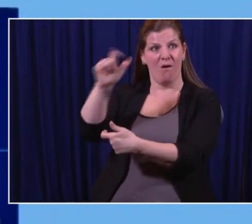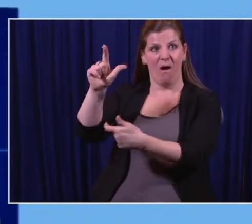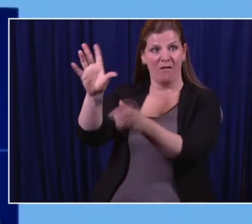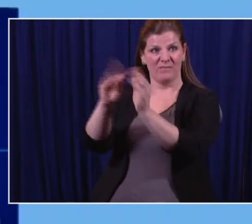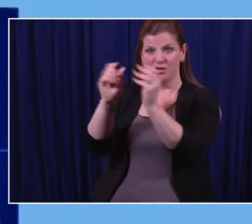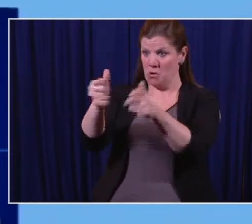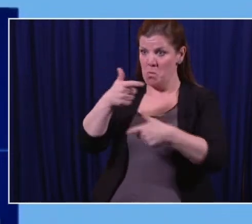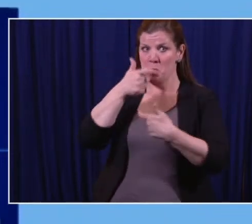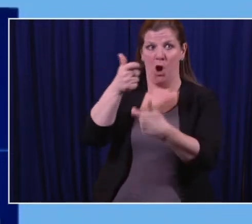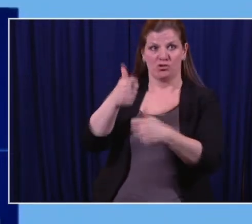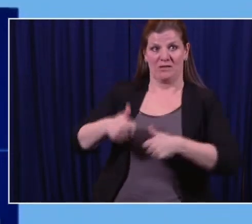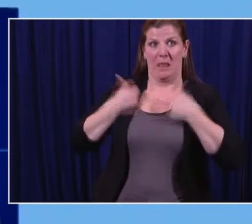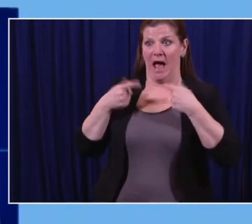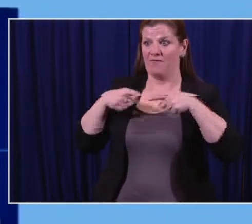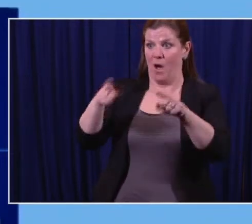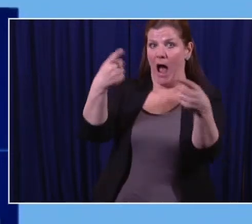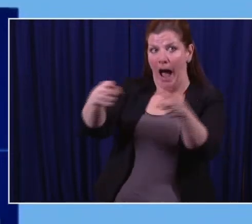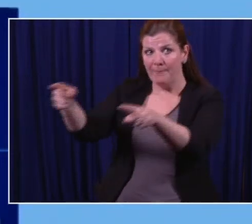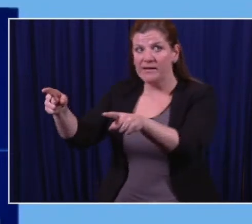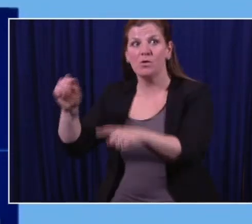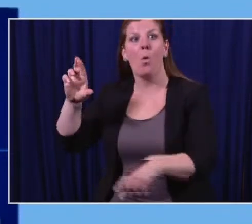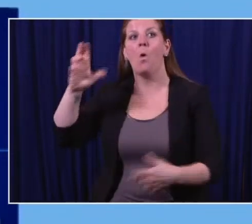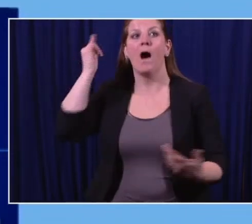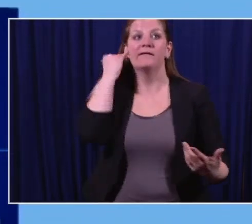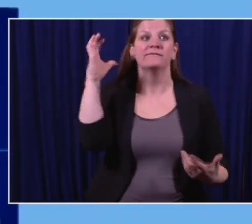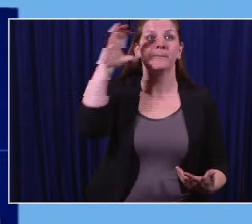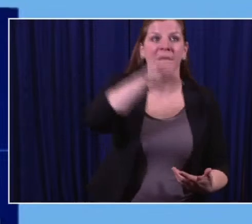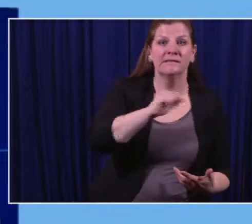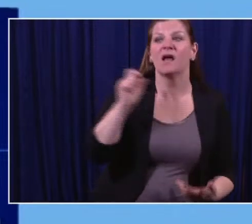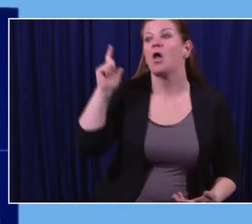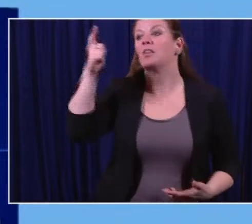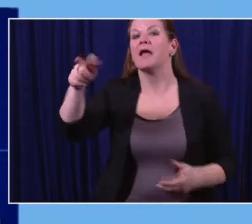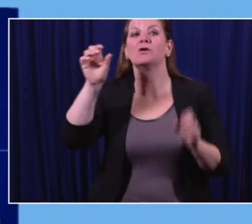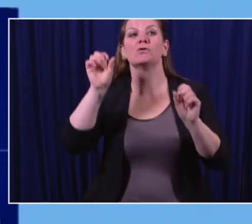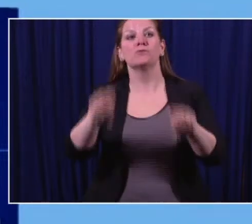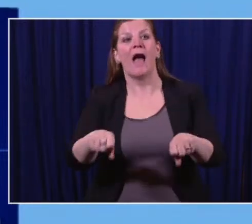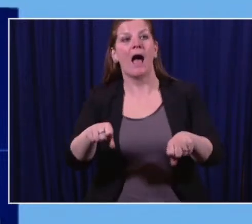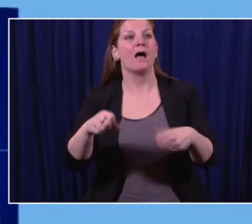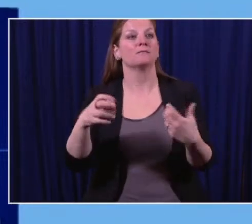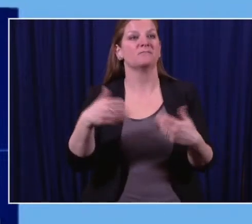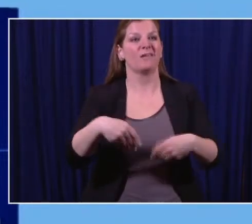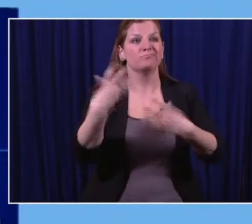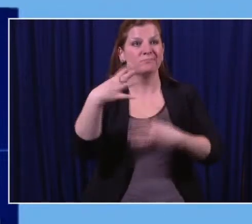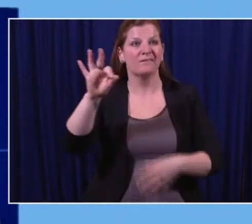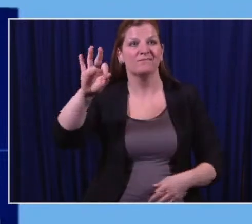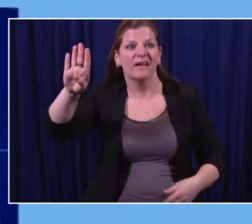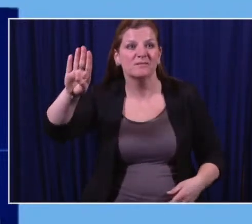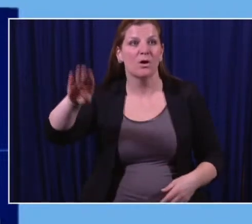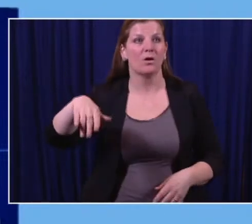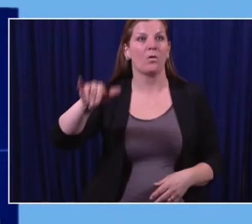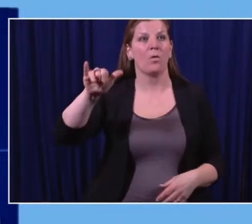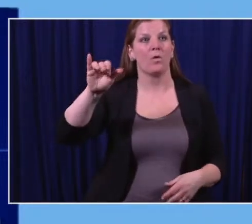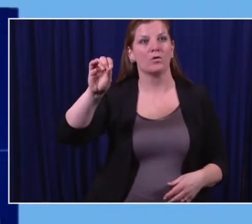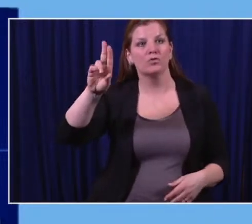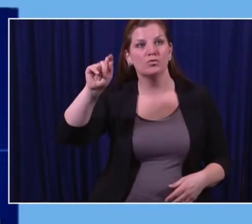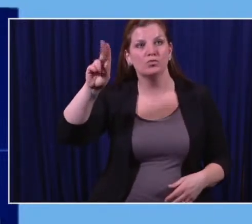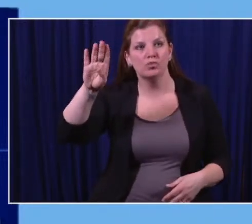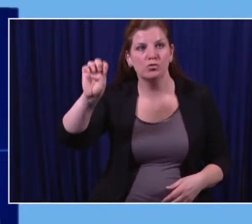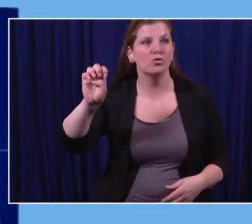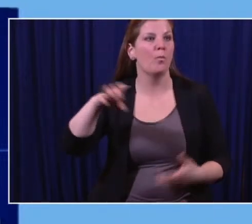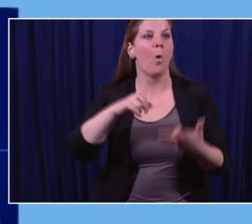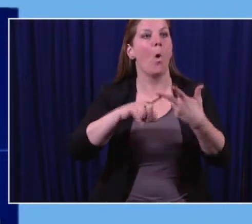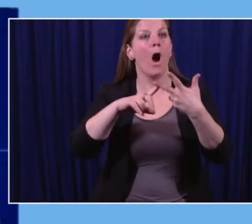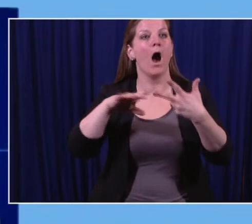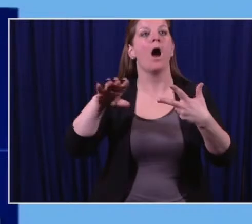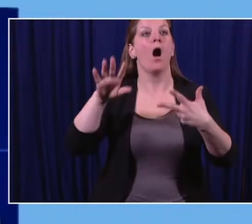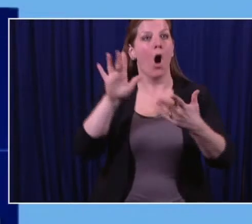demand on the Ohio Department of Healthcare's Facebook and YouTube pages and online at